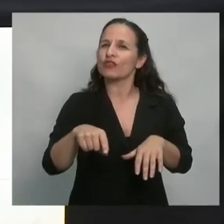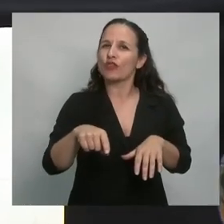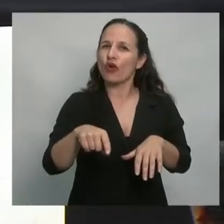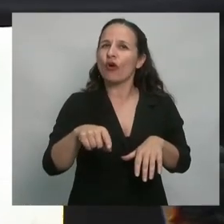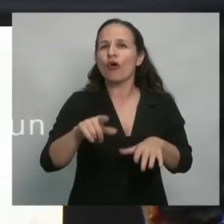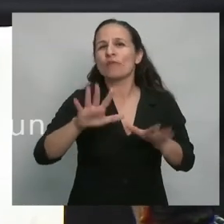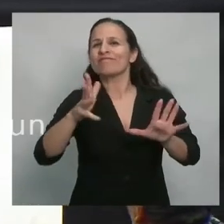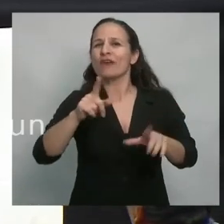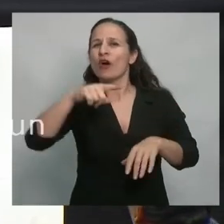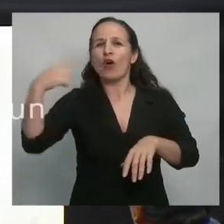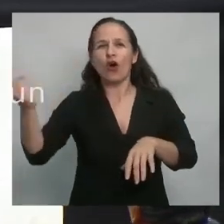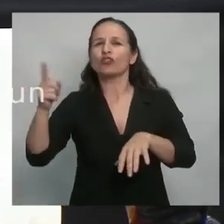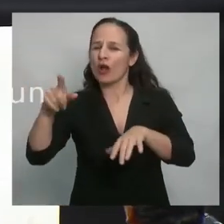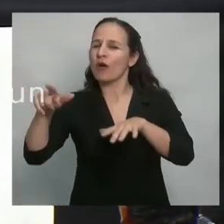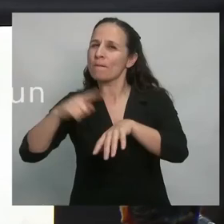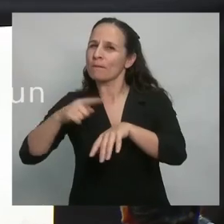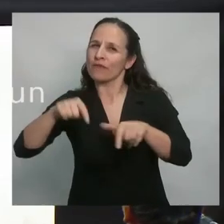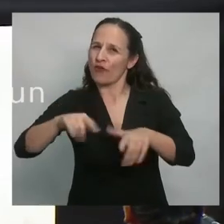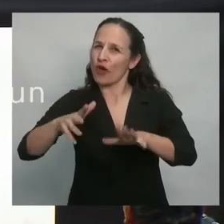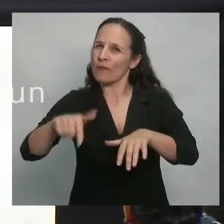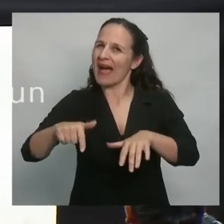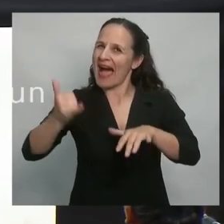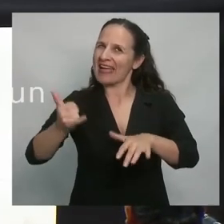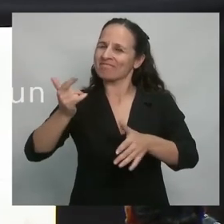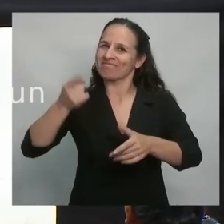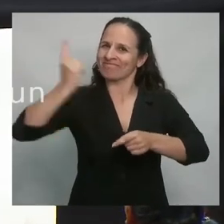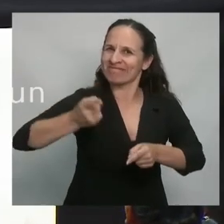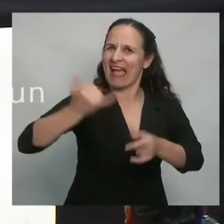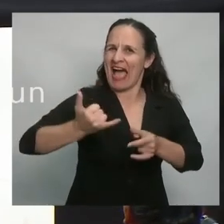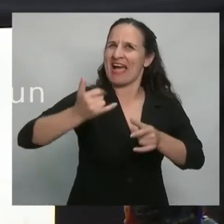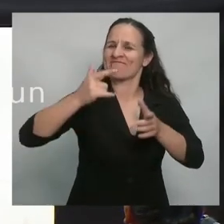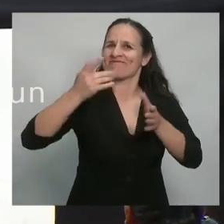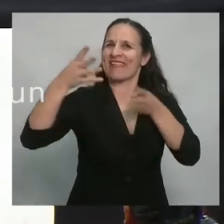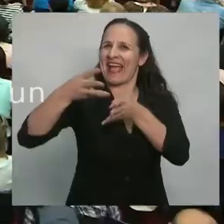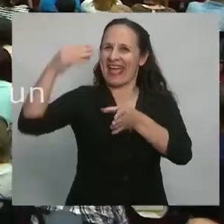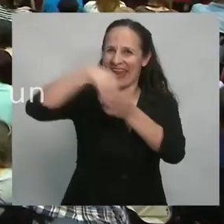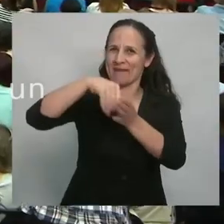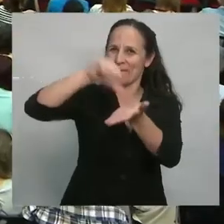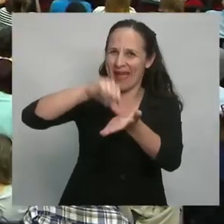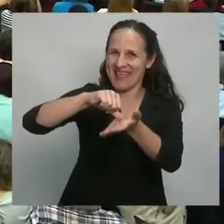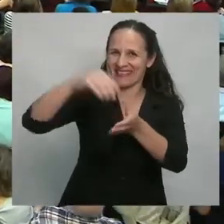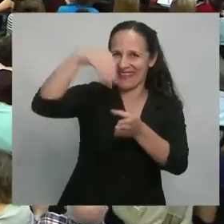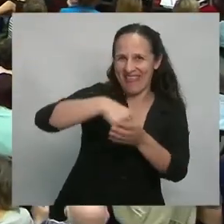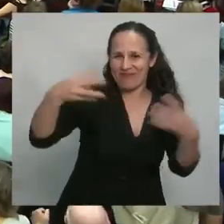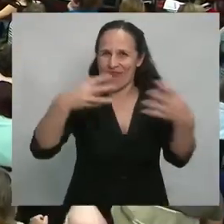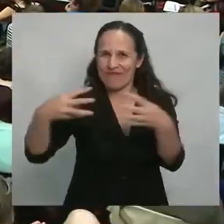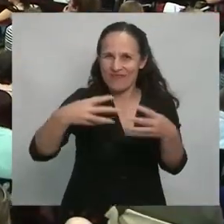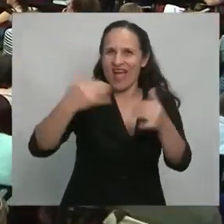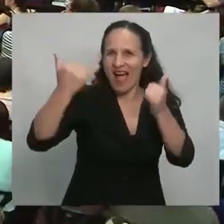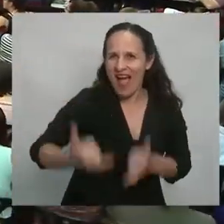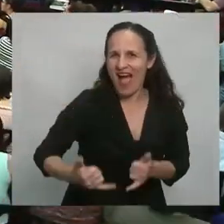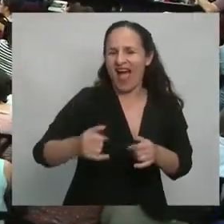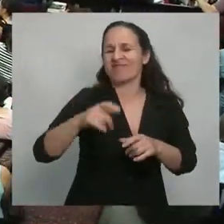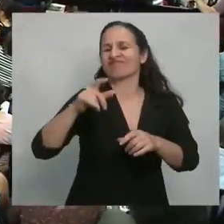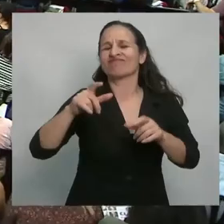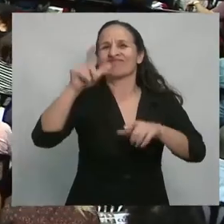militarism, civil conflict, war, death, displacement, incarceration, siege, and